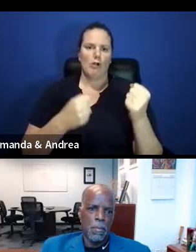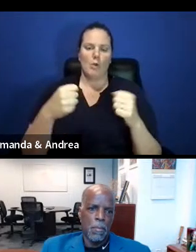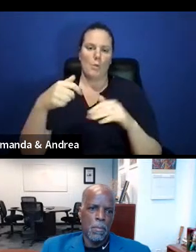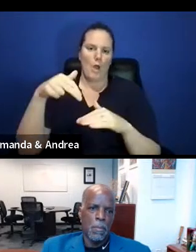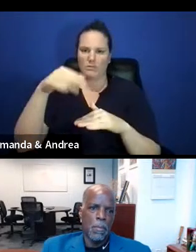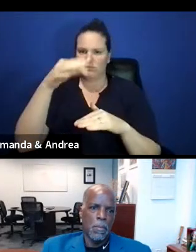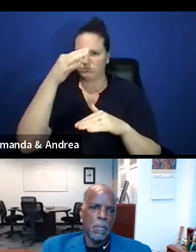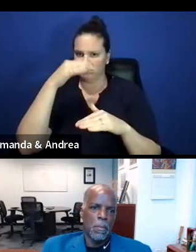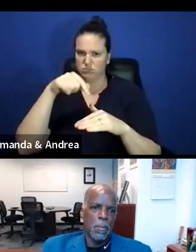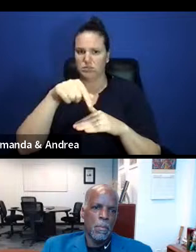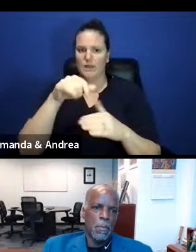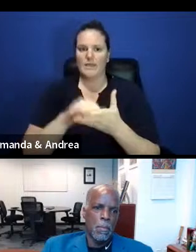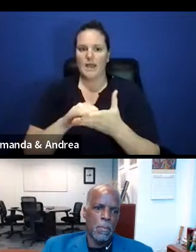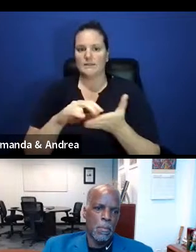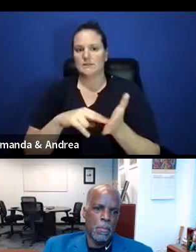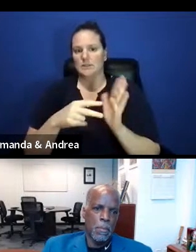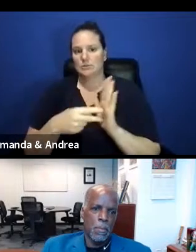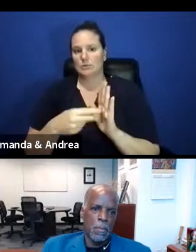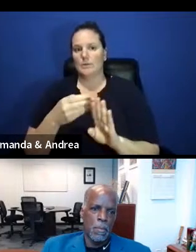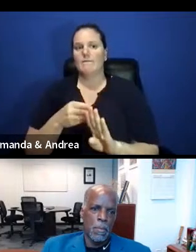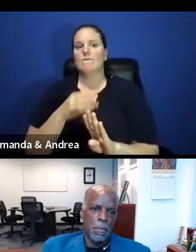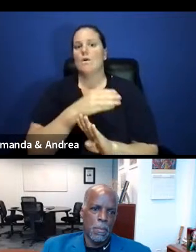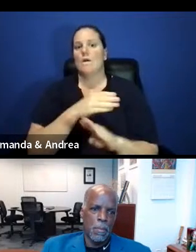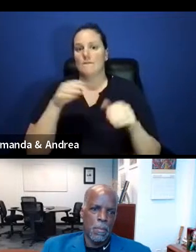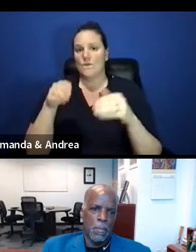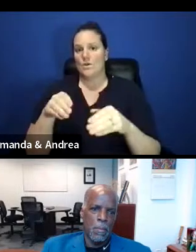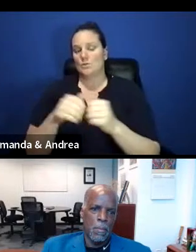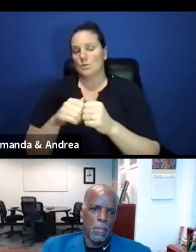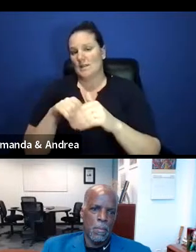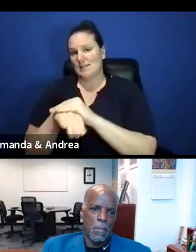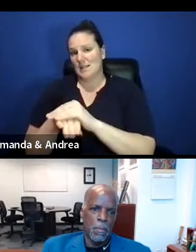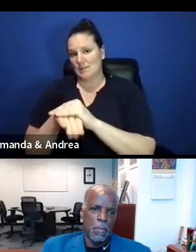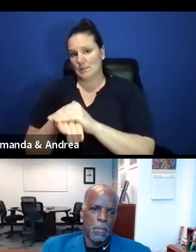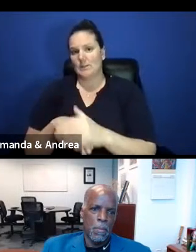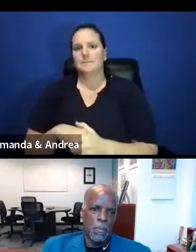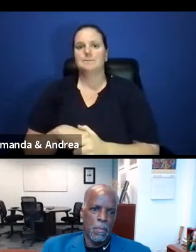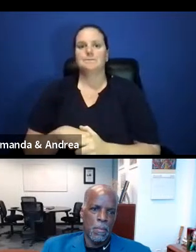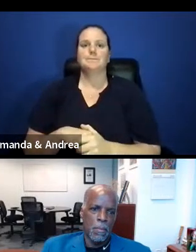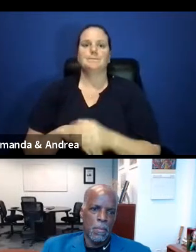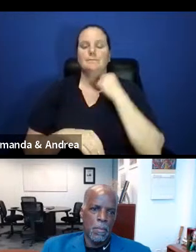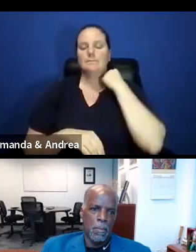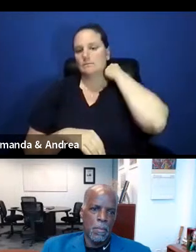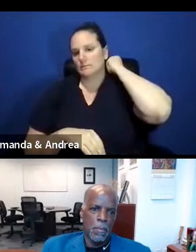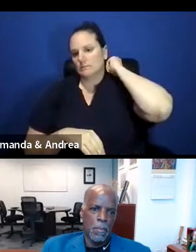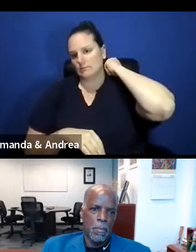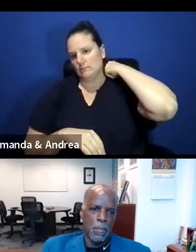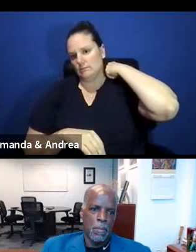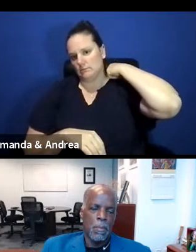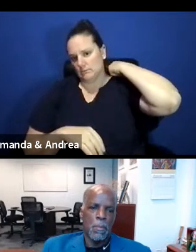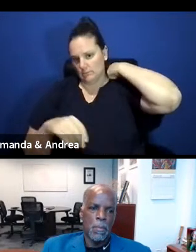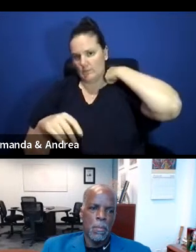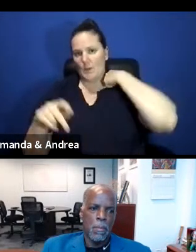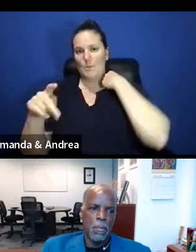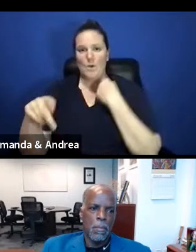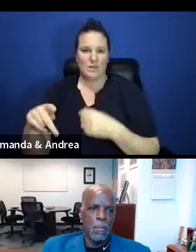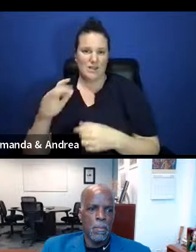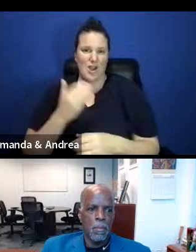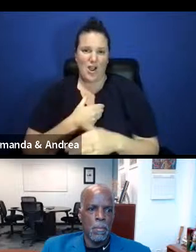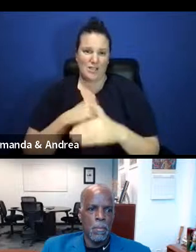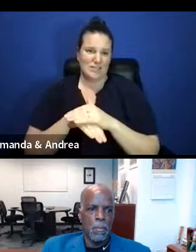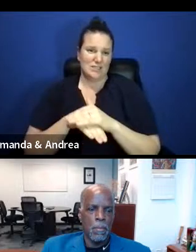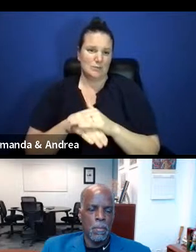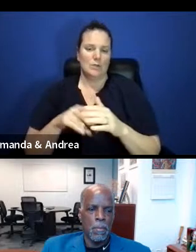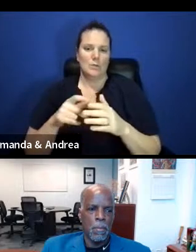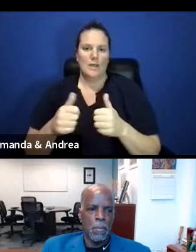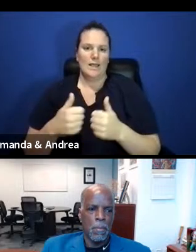steps that really predate our focused work around accessibility. But at PDX and our accessibility committee, we sort of live by the